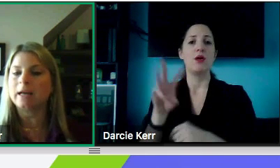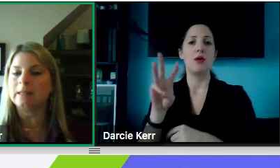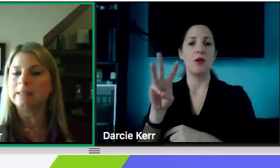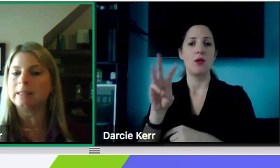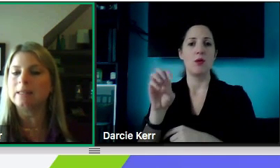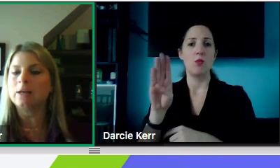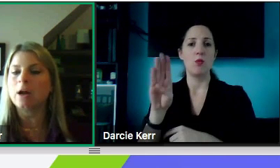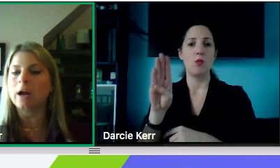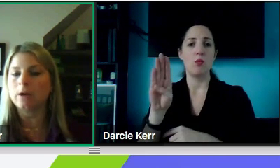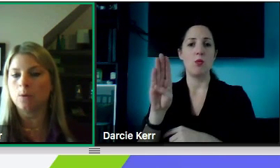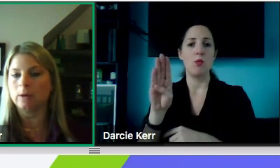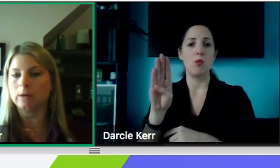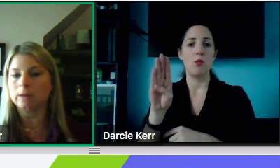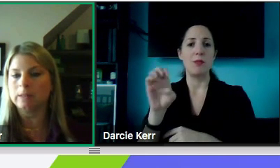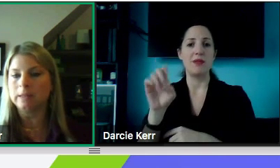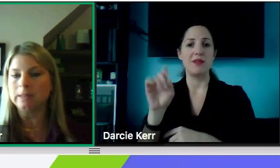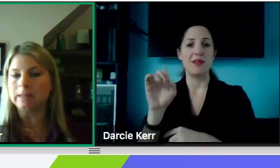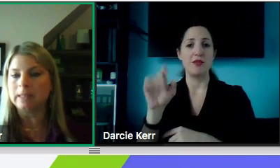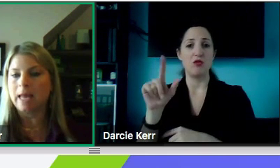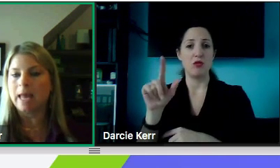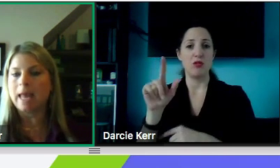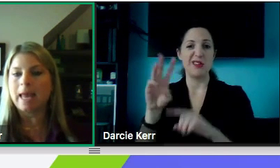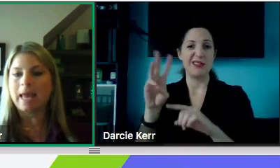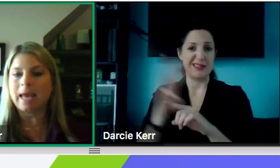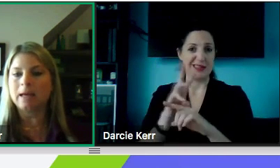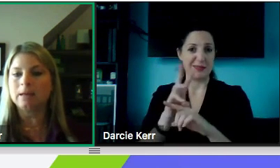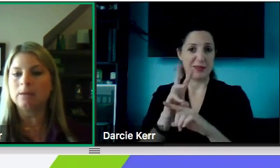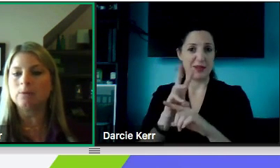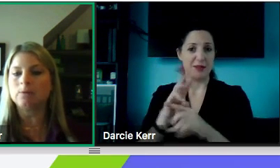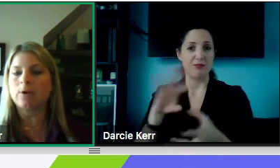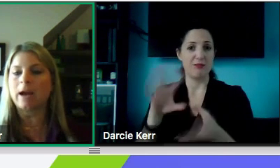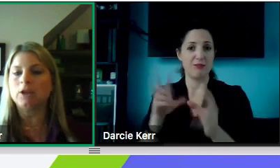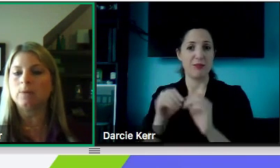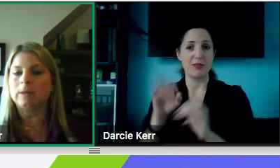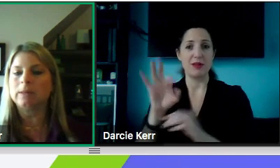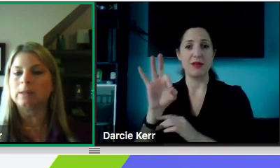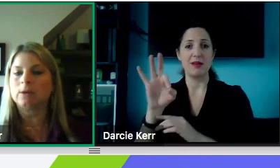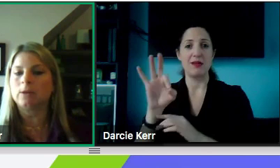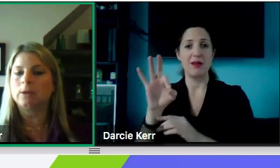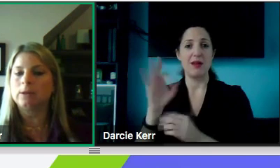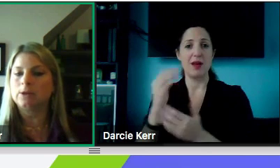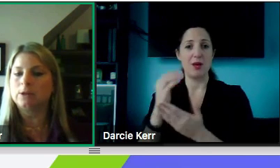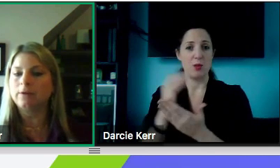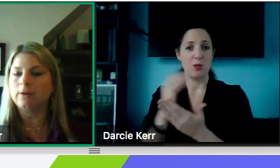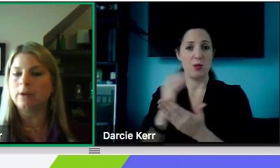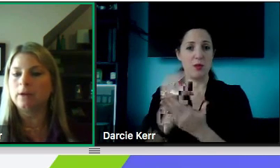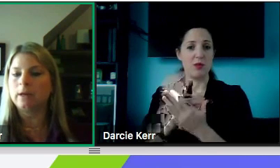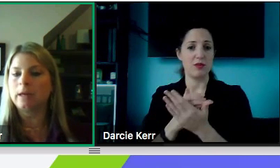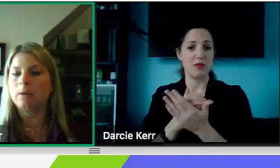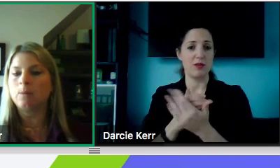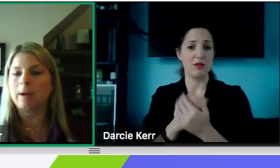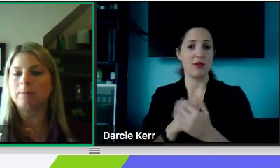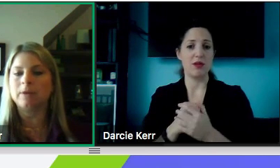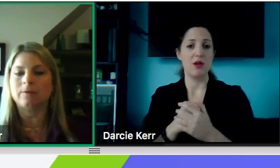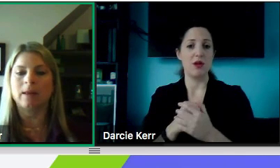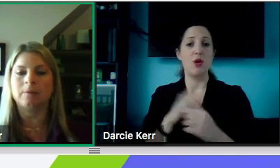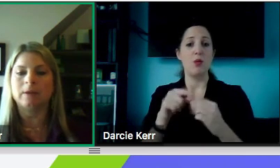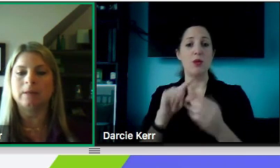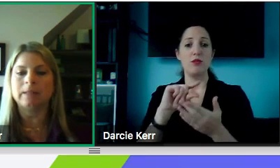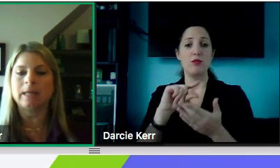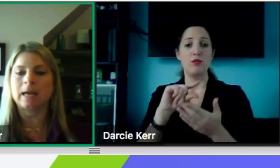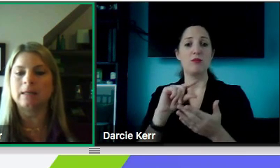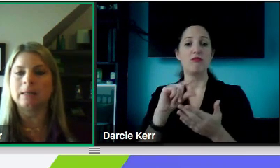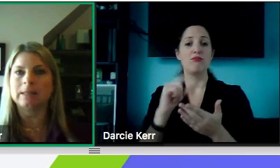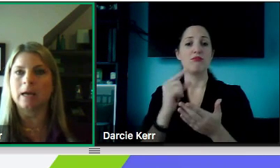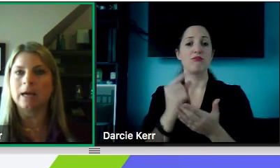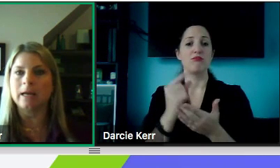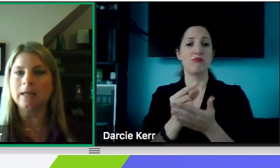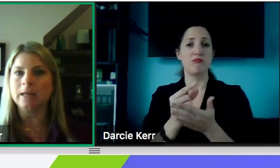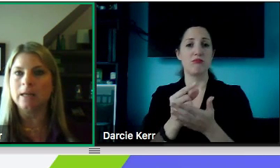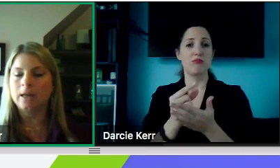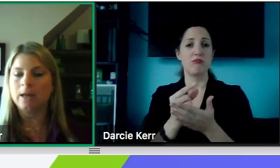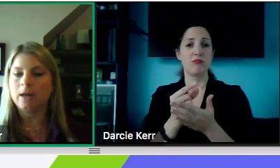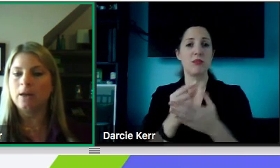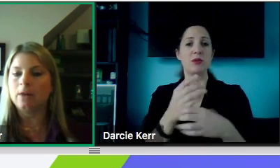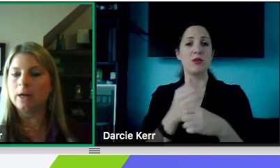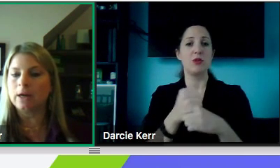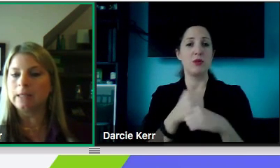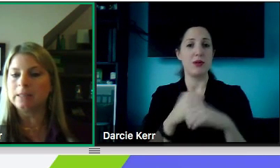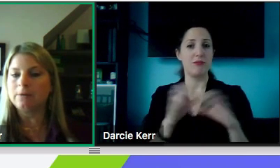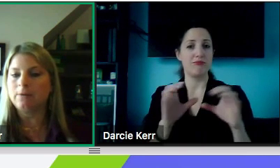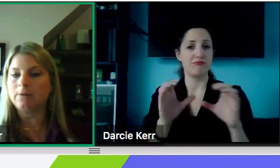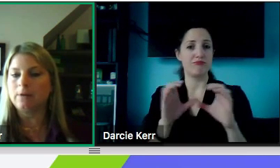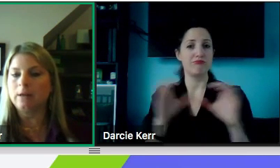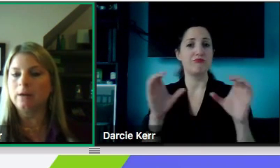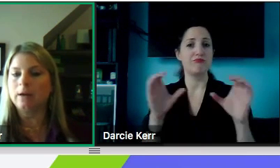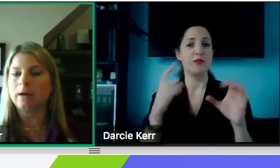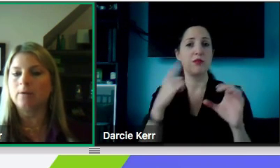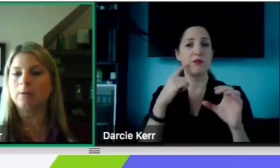which has 9 courses, and graduates earn a certificate in web development and design.